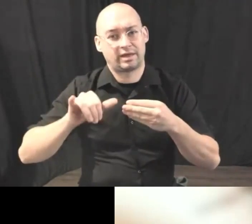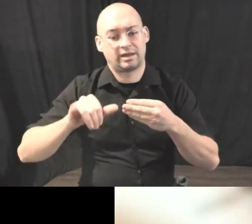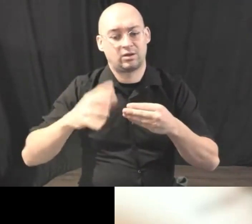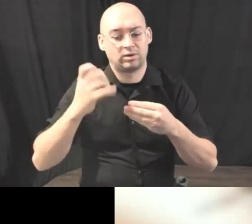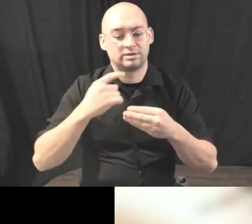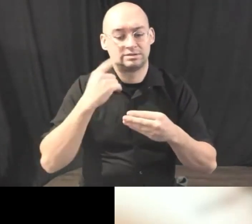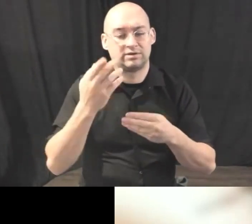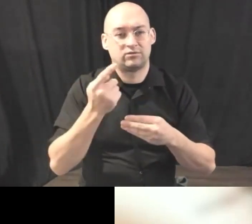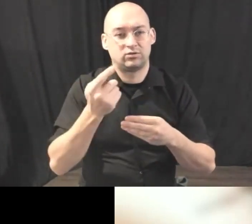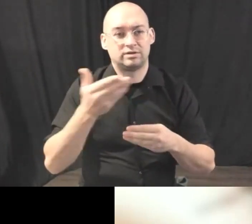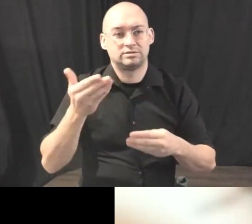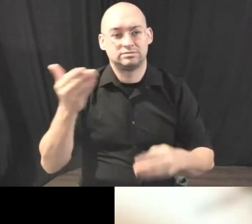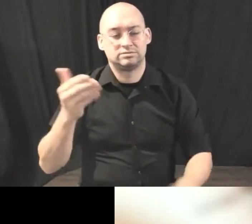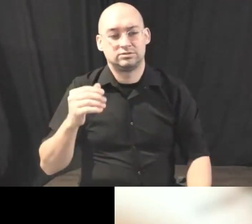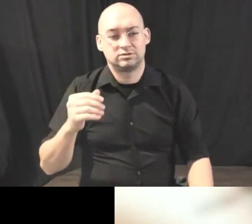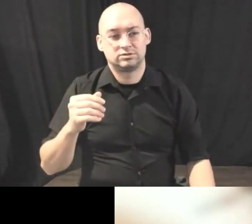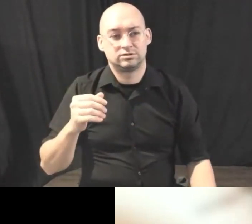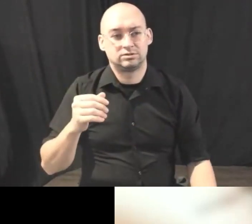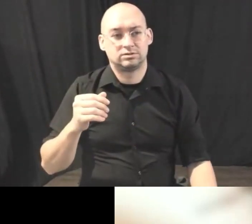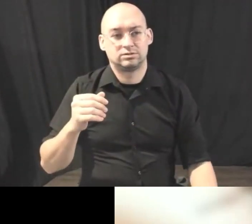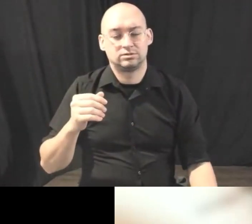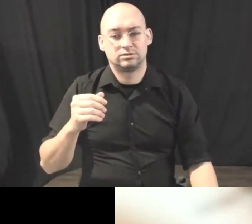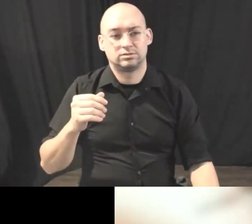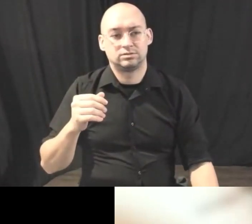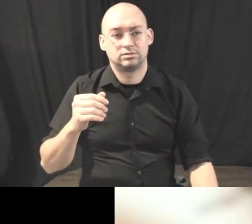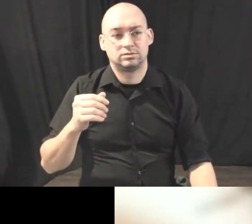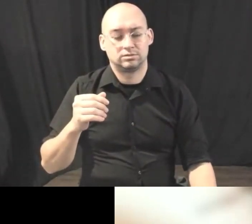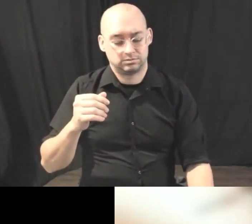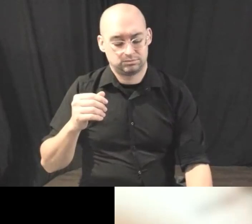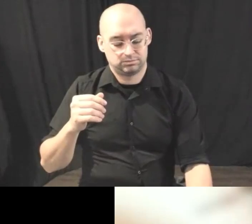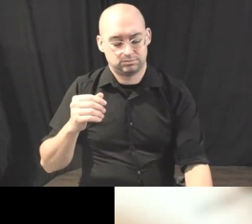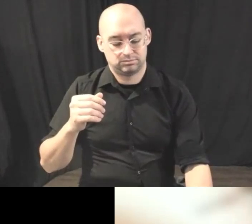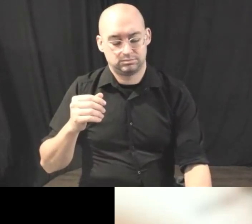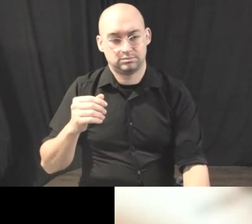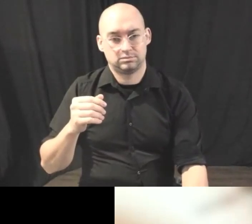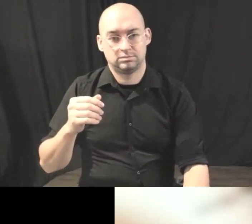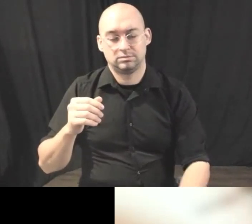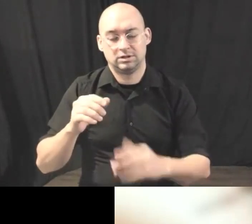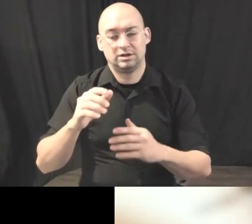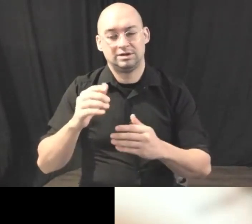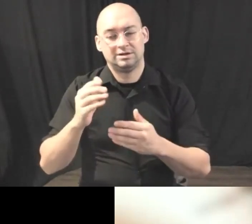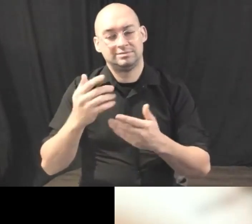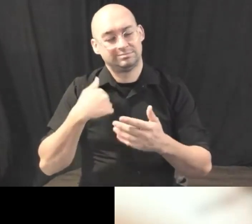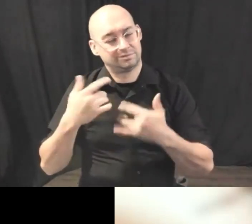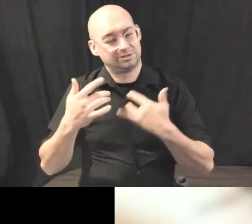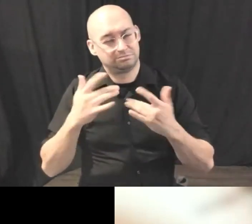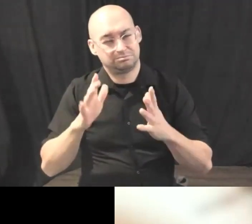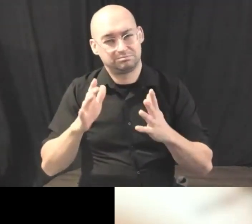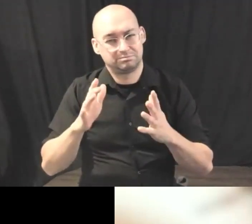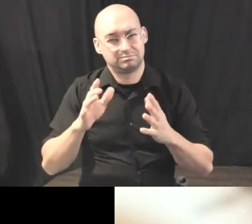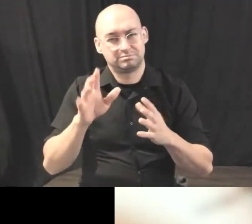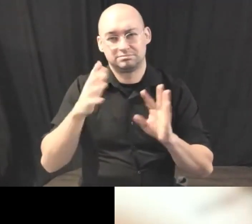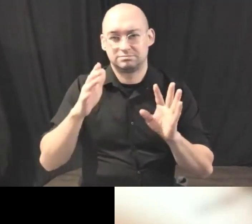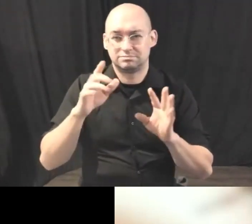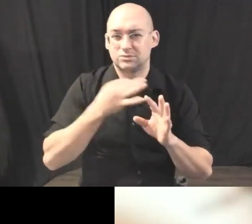about housing, and it's somewhat out of curiosity, but also a little bit out of concern. So just as somebody who's coming